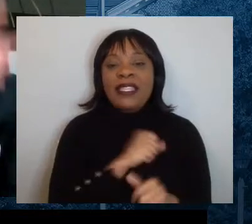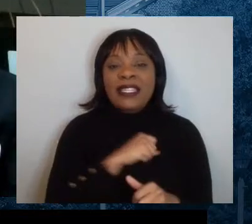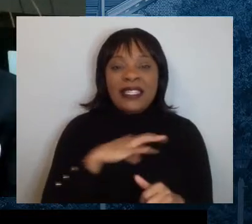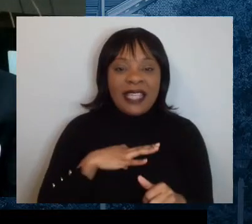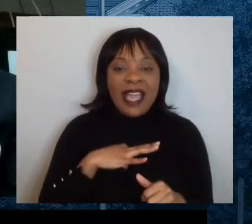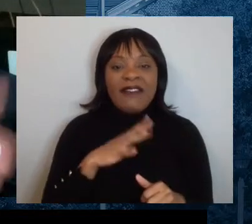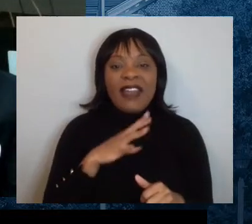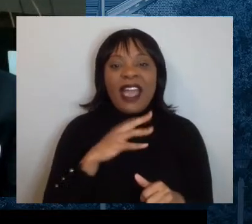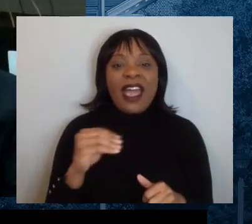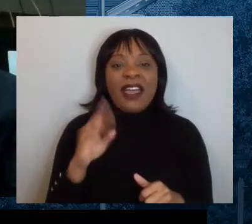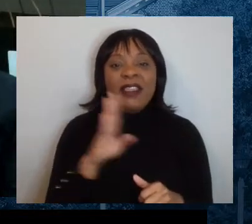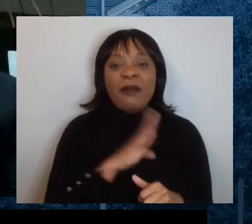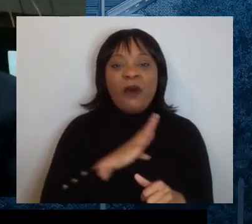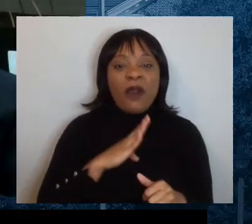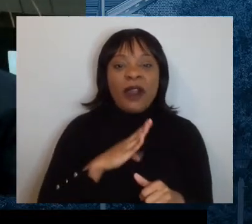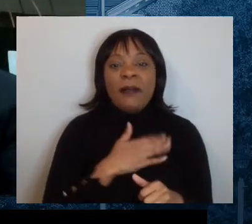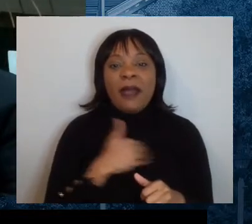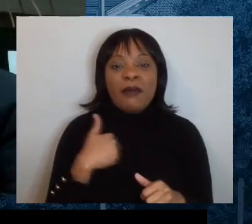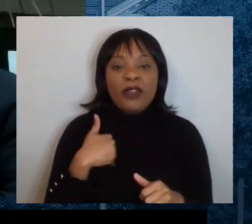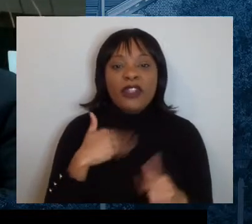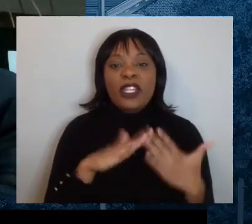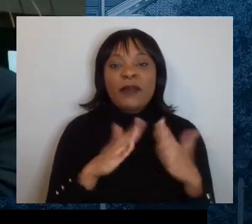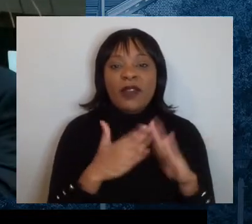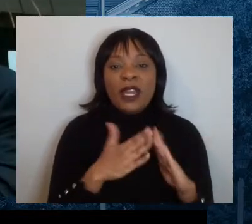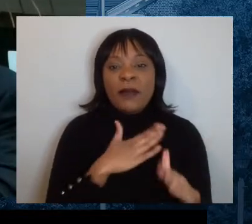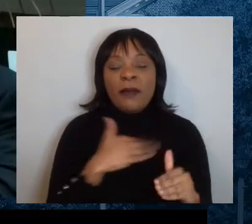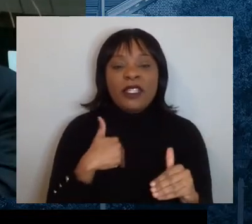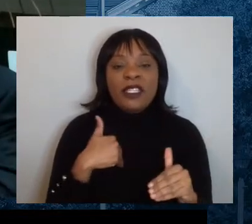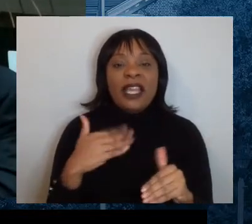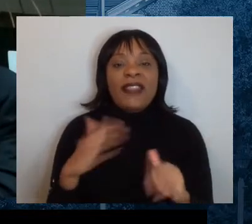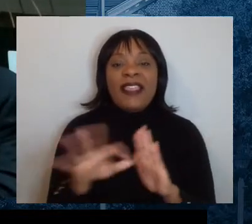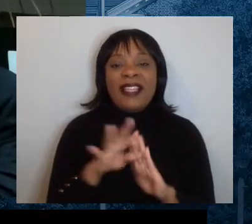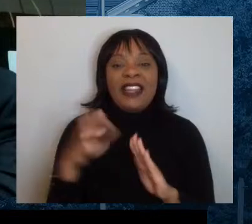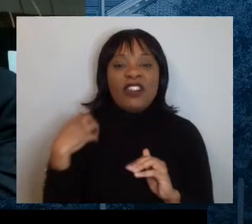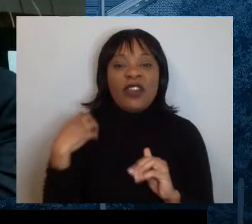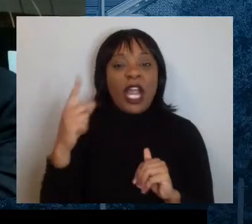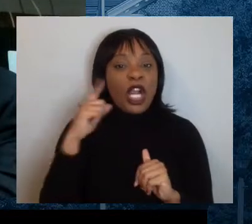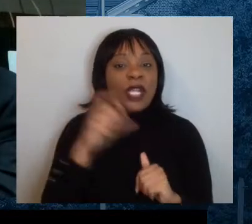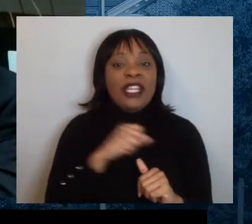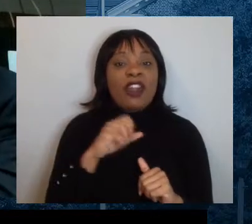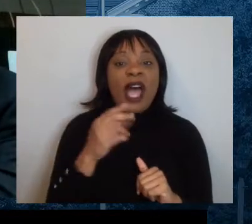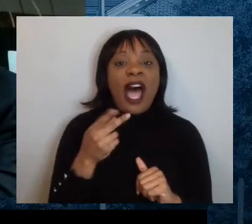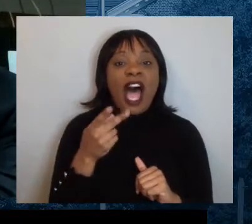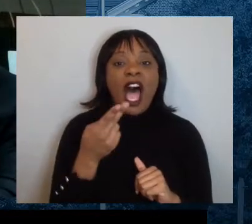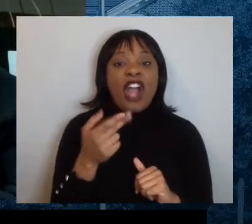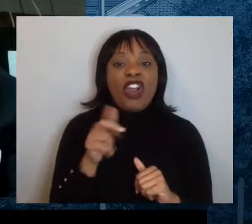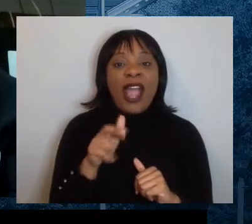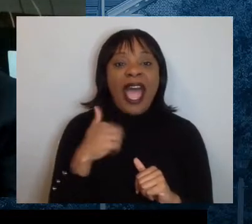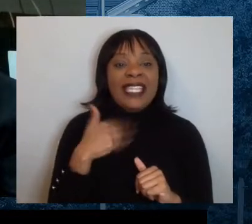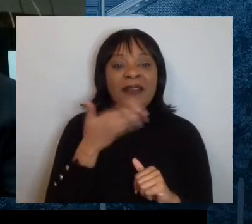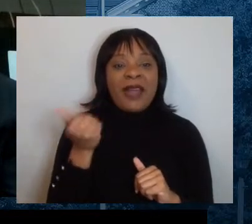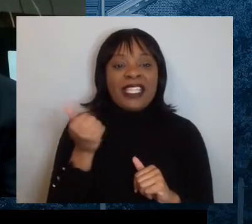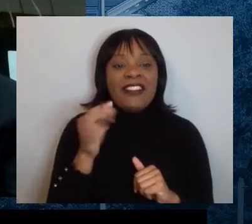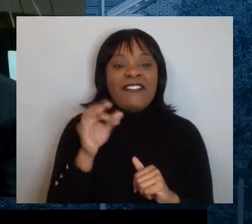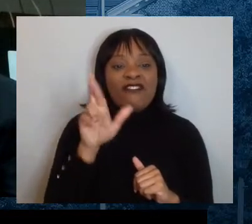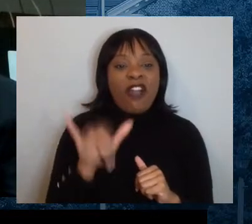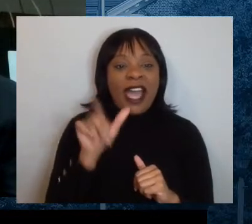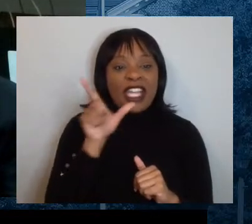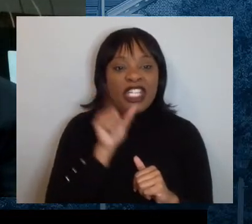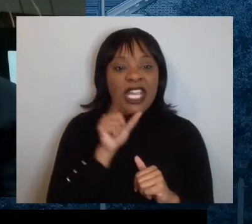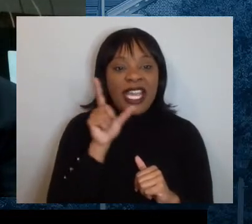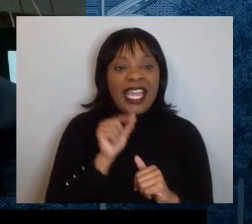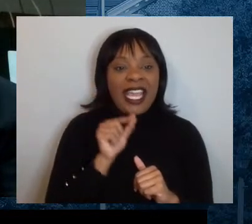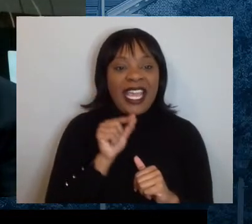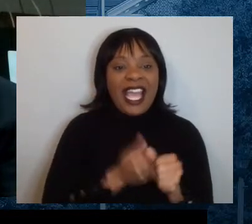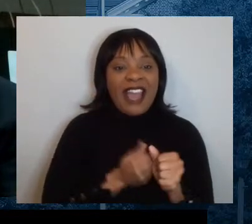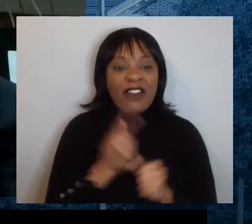board members, the community members, the elected officials, I heard Senator Hocker has the best fried chicken, to everybody